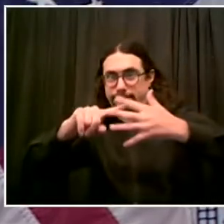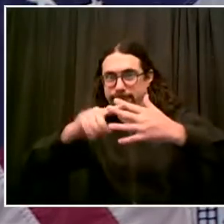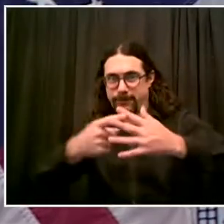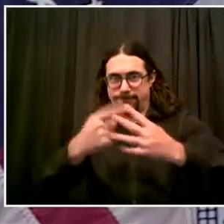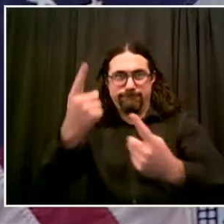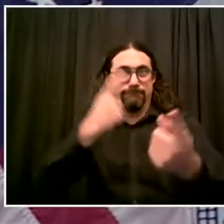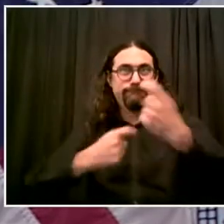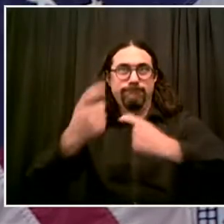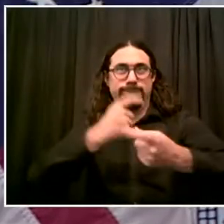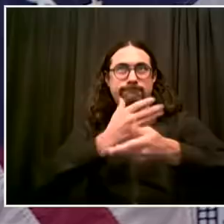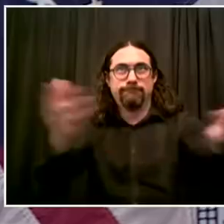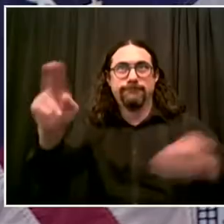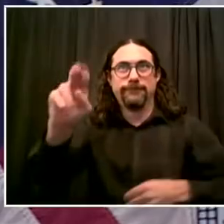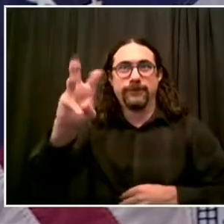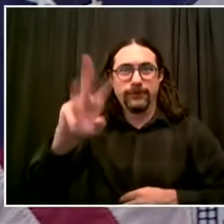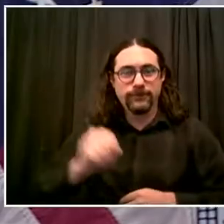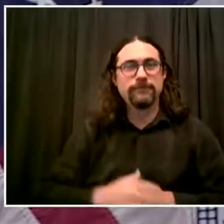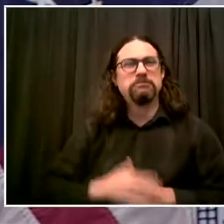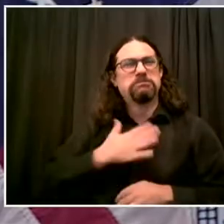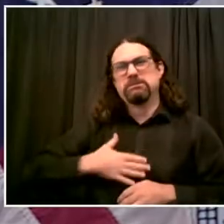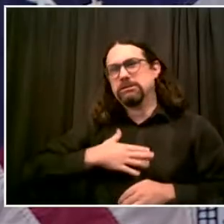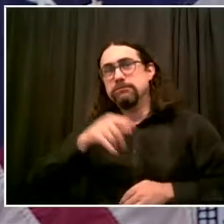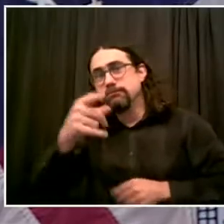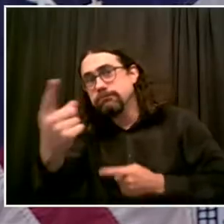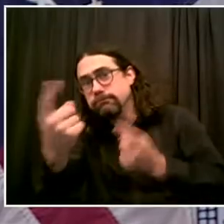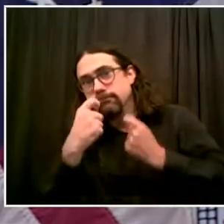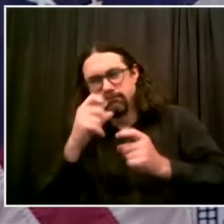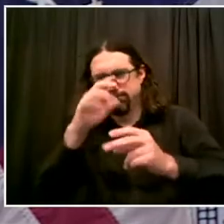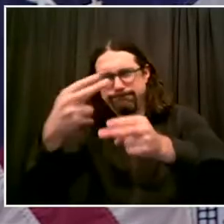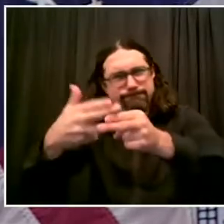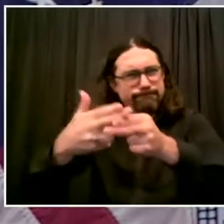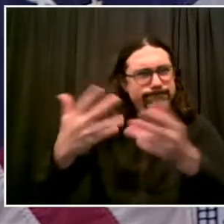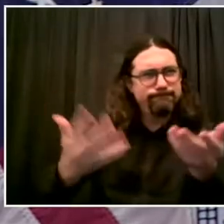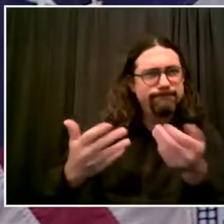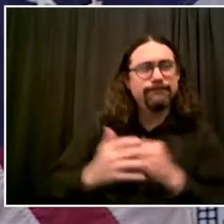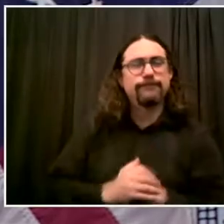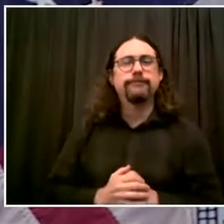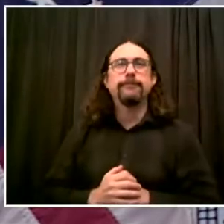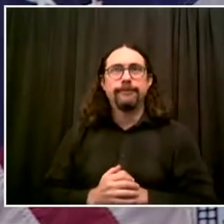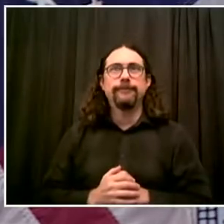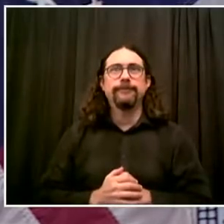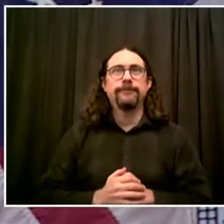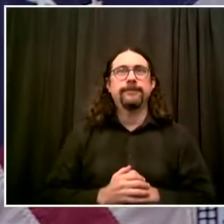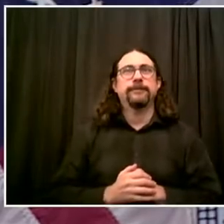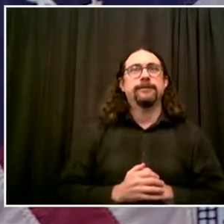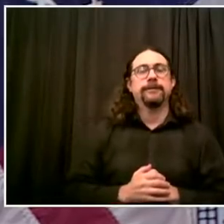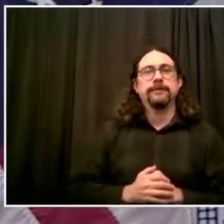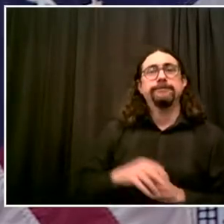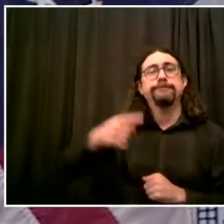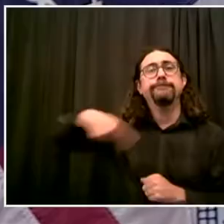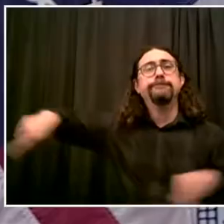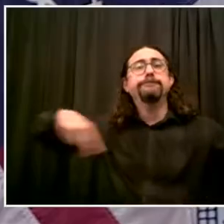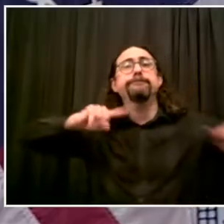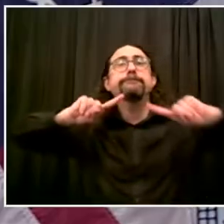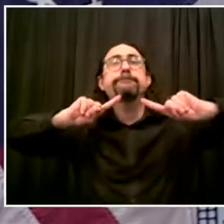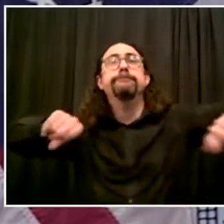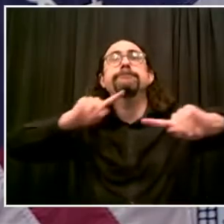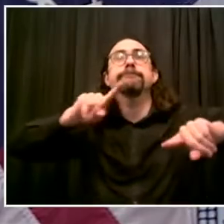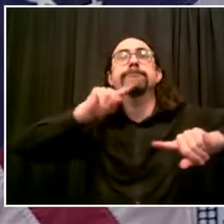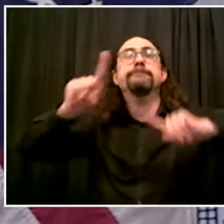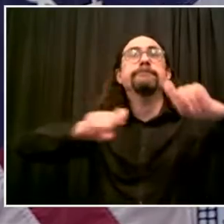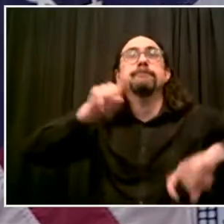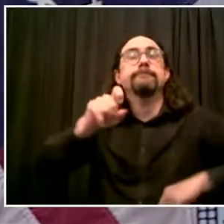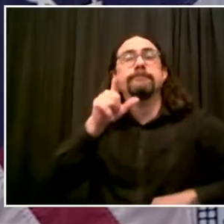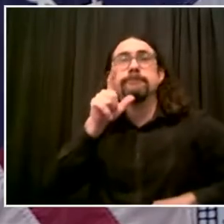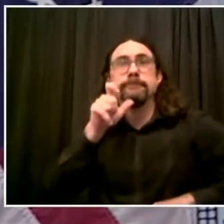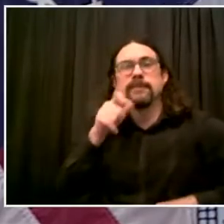journalist. Good morning, everyone. We'll now begin our Q&A. As a reminder, we're joined in person by Commissioner Polly Trottenberg, and we're joined on the